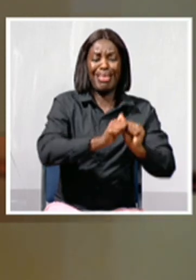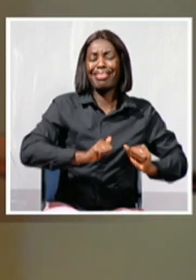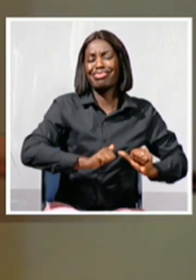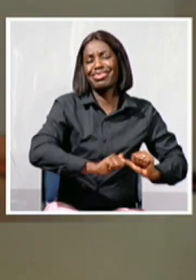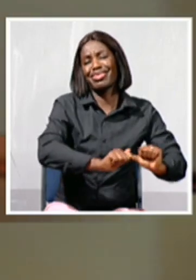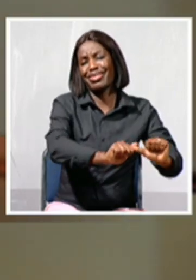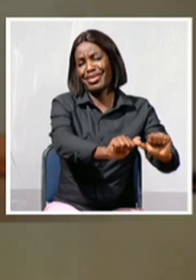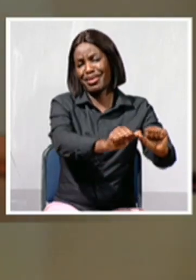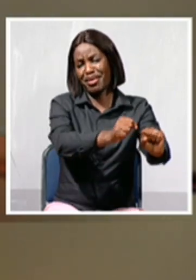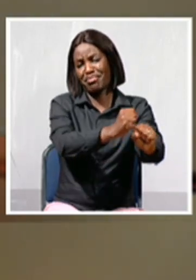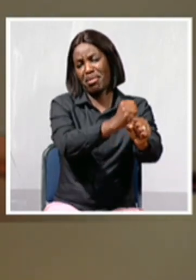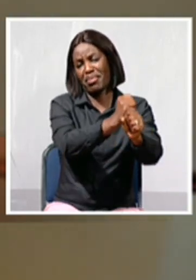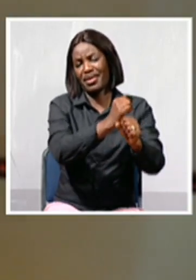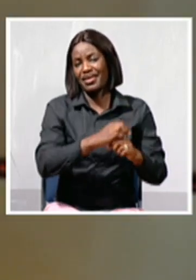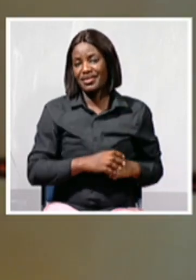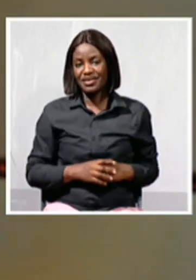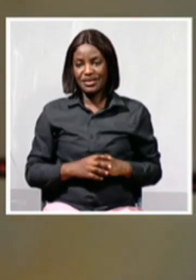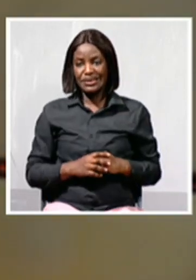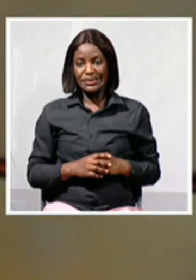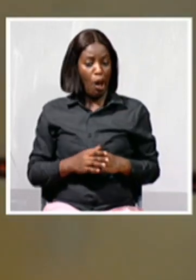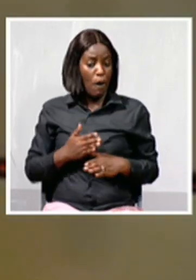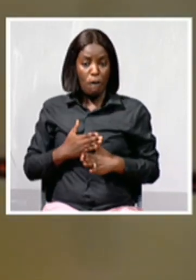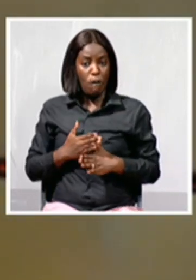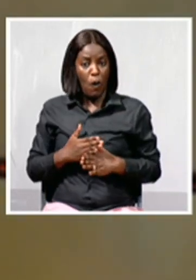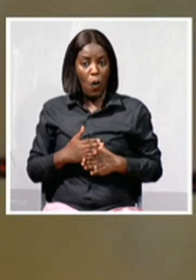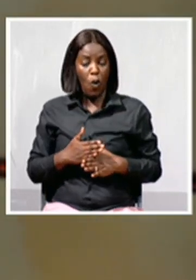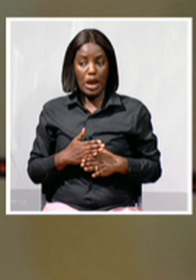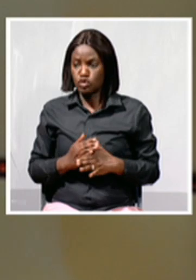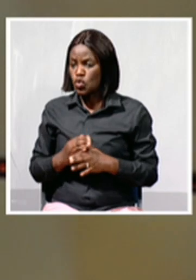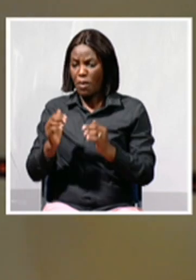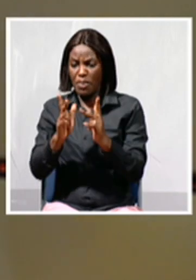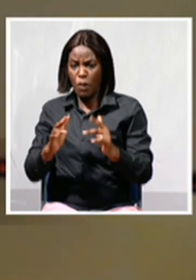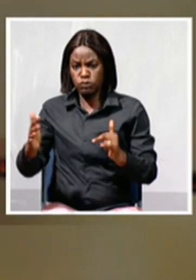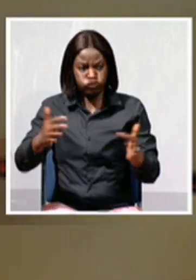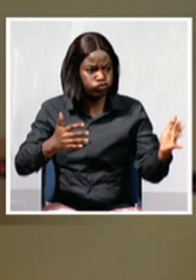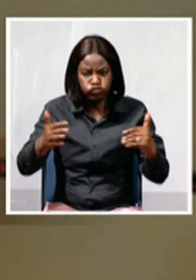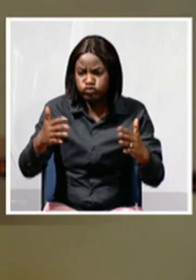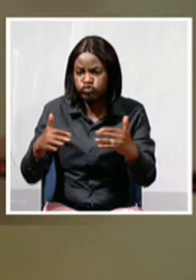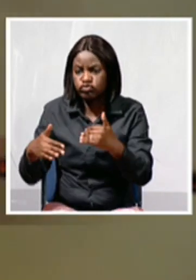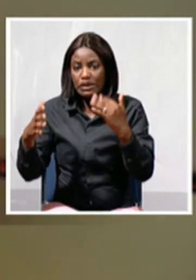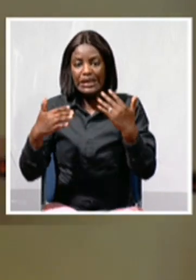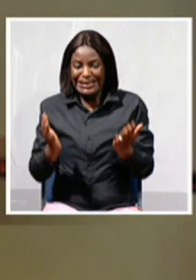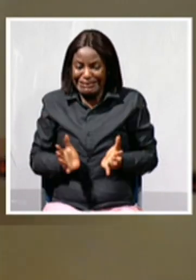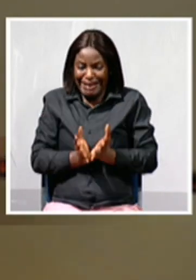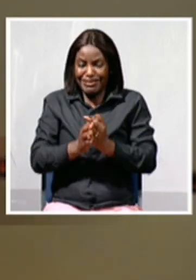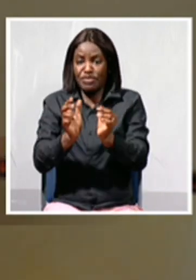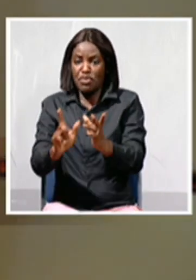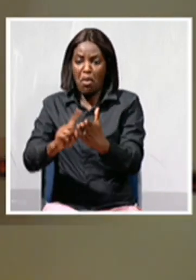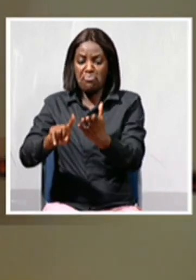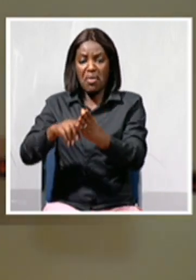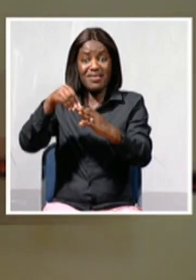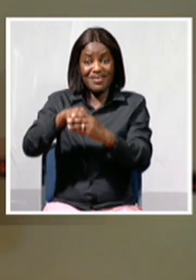Therefore, it was not a lot of work in mobilizing everyone to vote. First